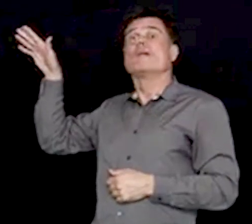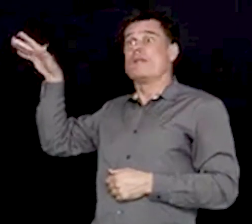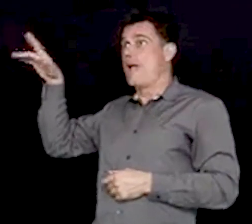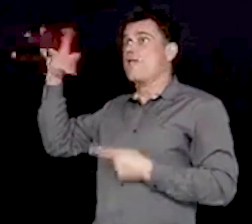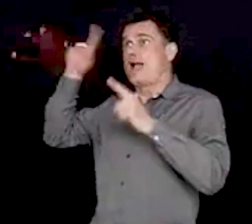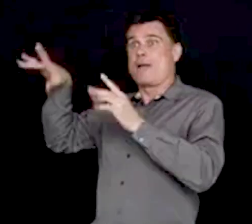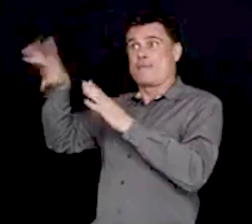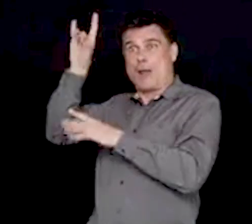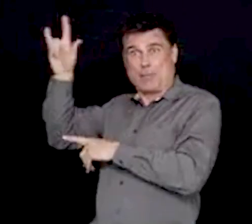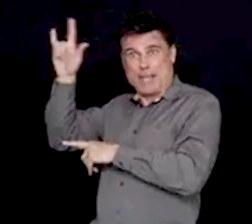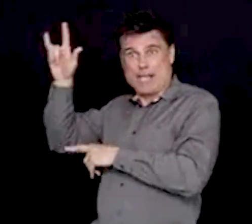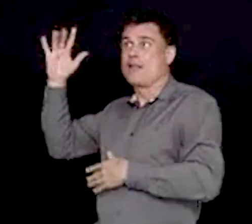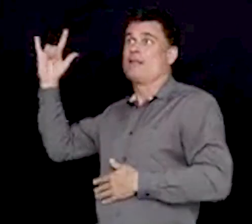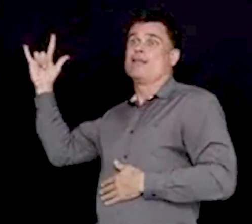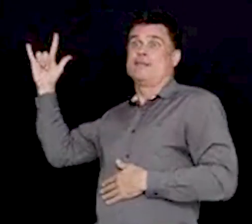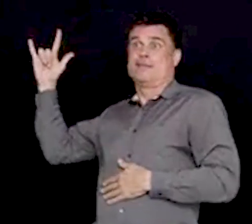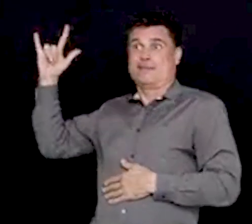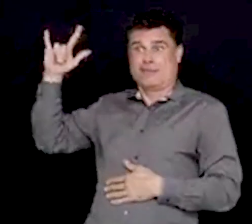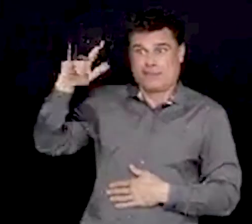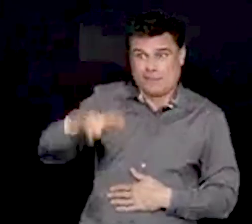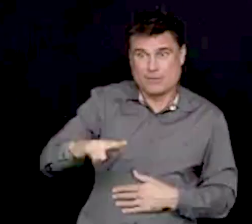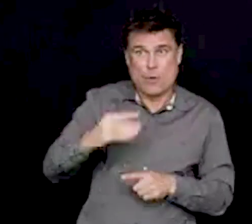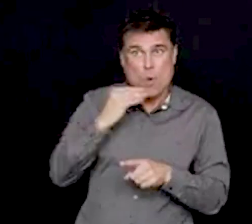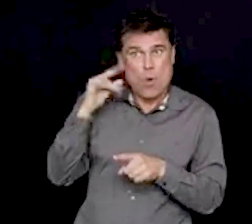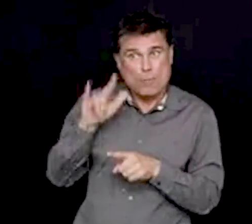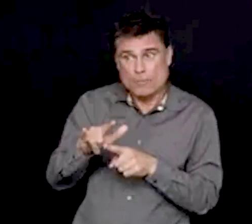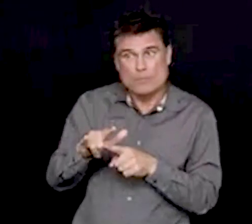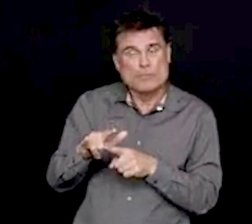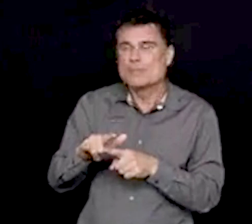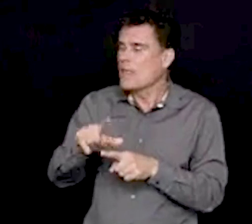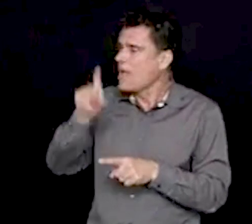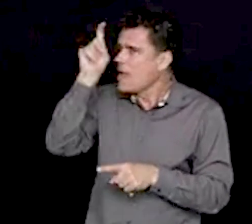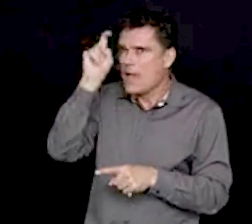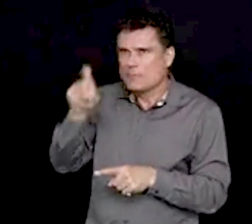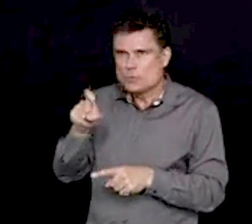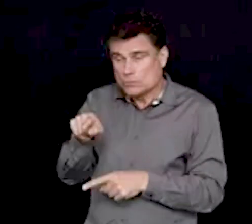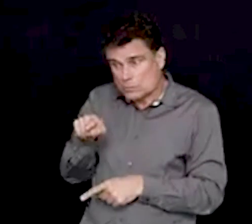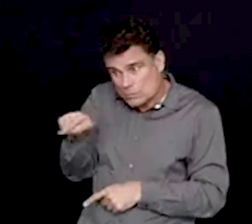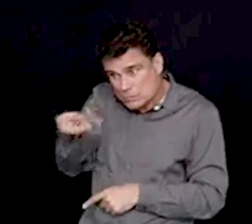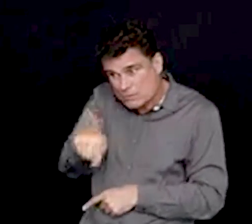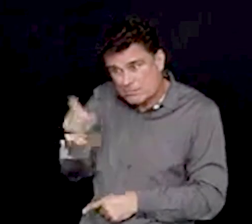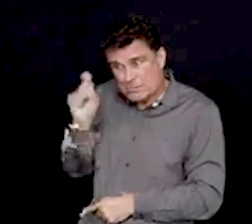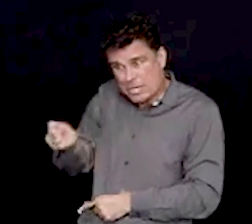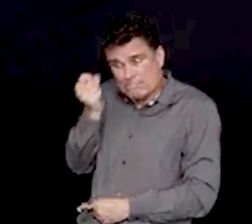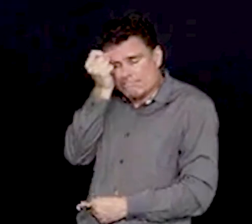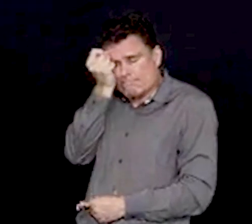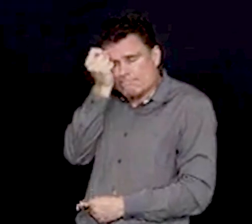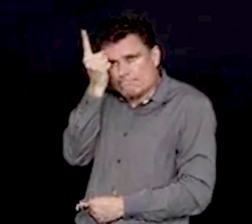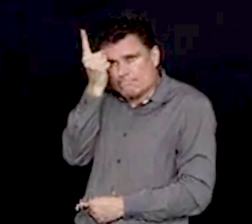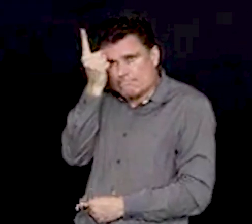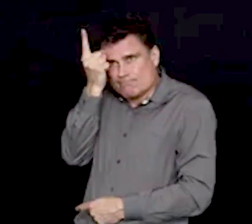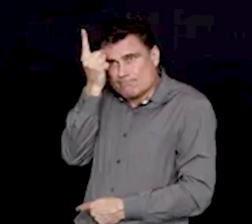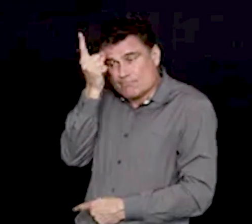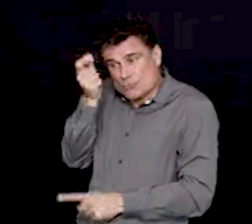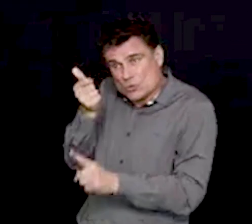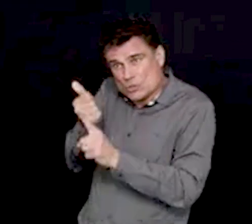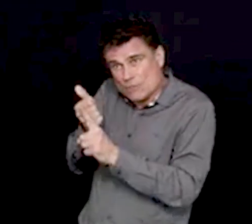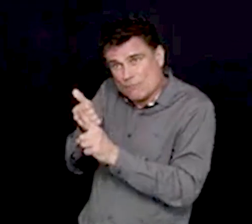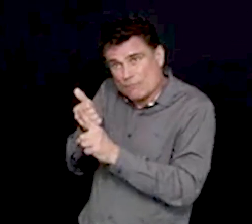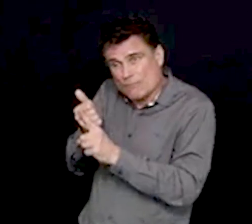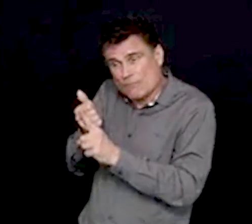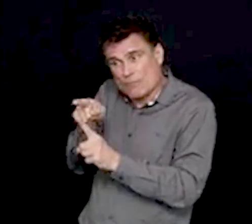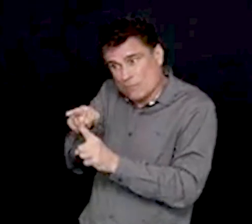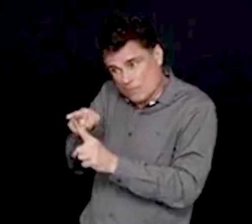to ensure that that message is delivered for their sake, but also for the sake of the entire community. I'll just give you a very